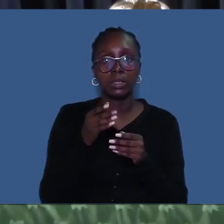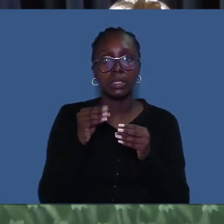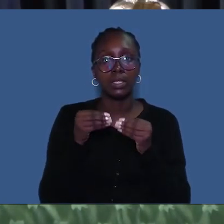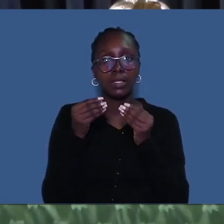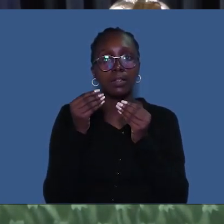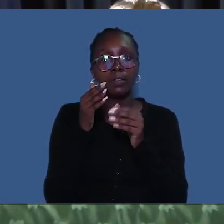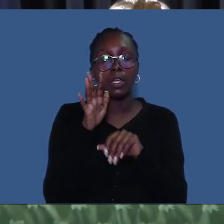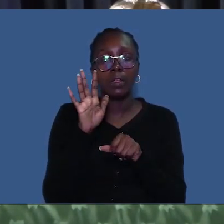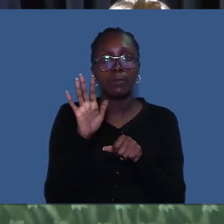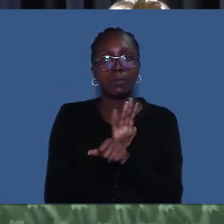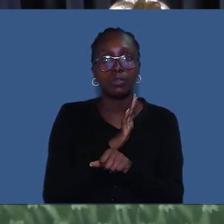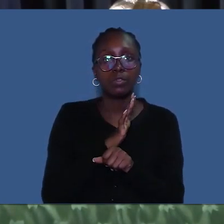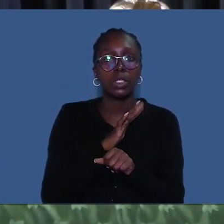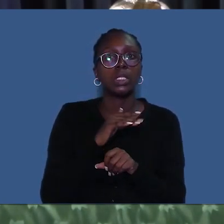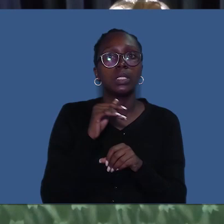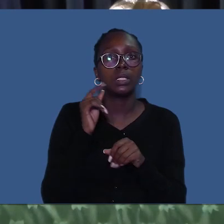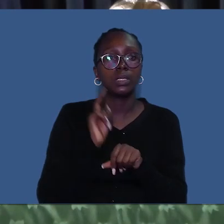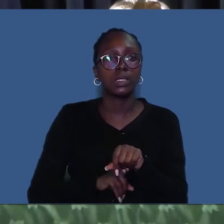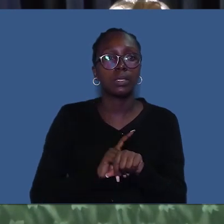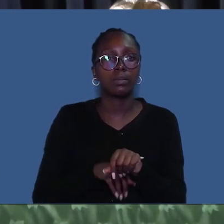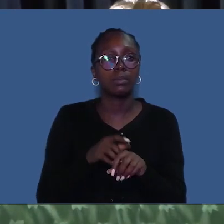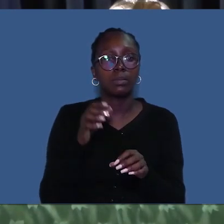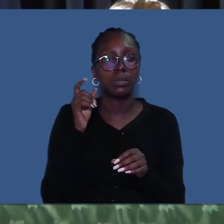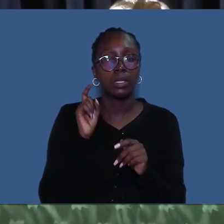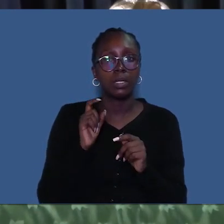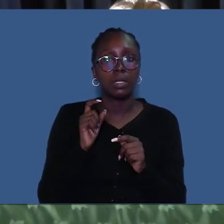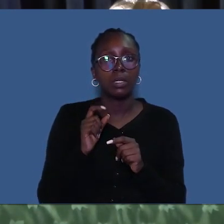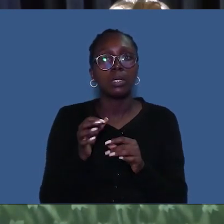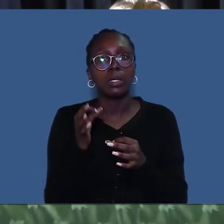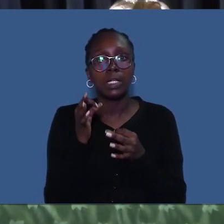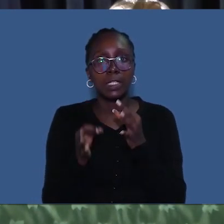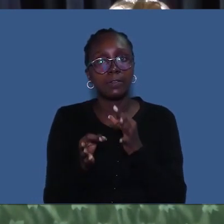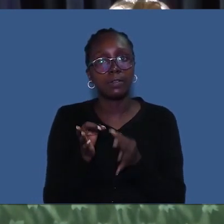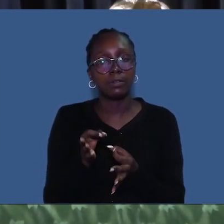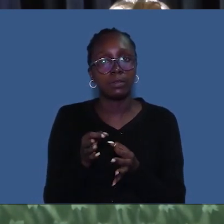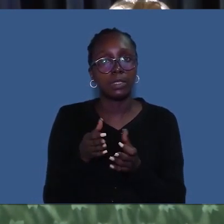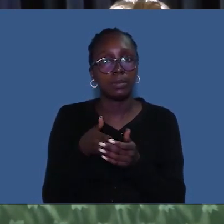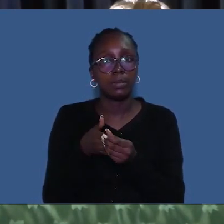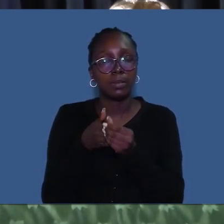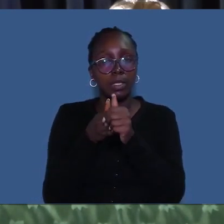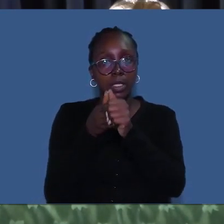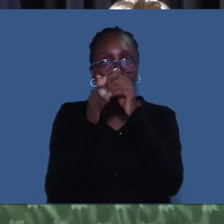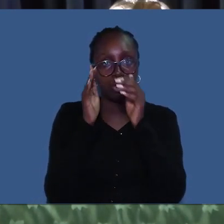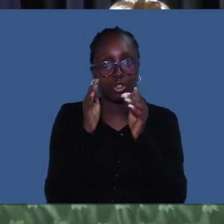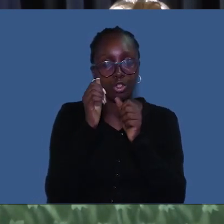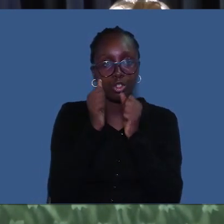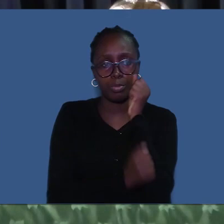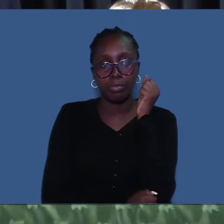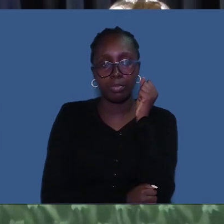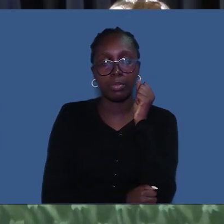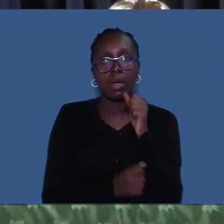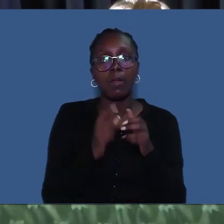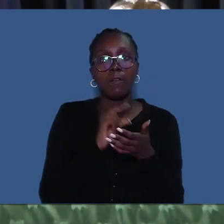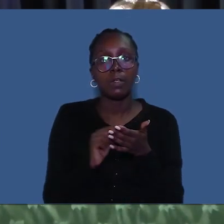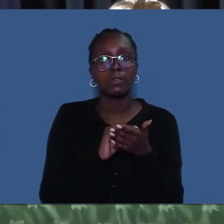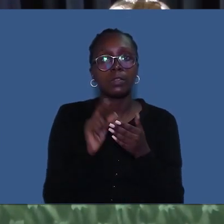the same passage outlines the role we need to play in supporting our leaders once they are in leadership. Verse 1 instructs